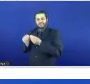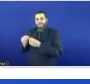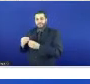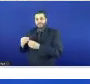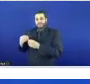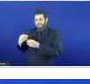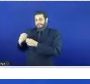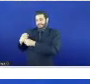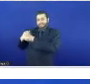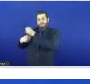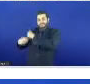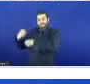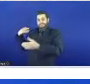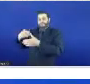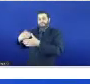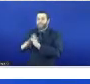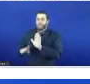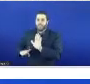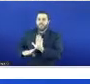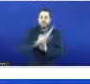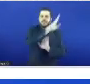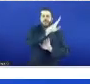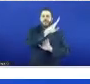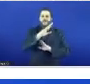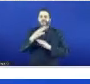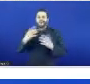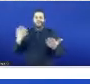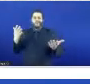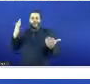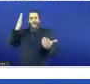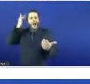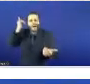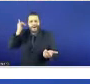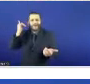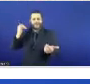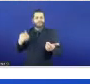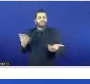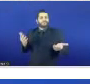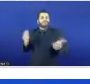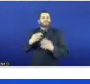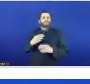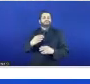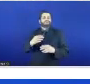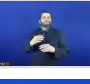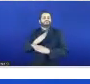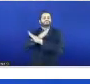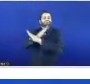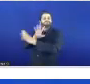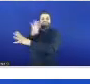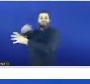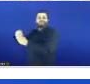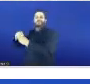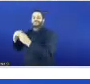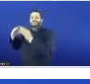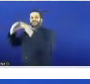families on the brink making those choices. Similar themes around gender-based violence and particularly intimate partner